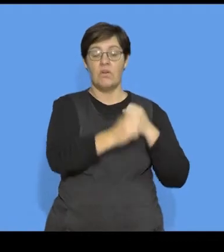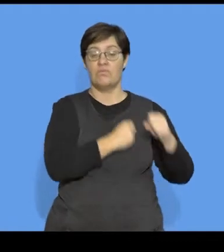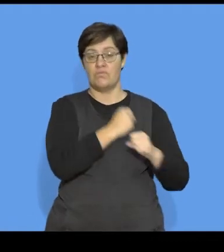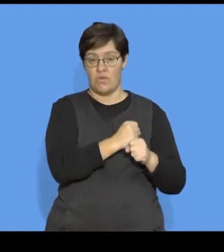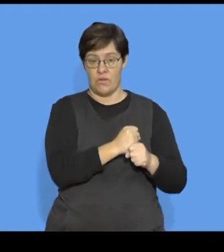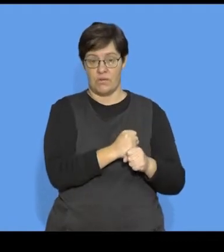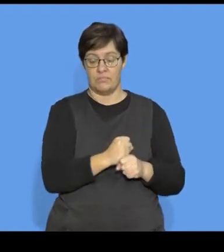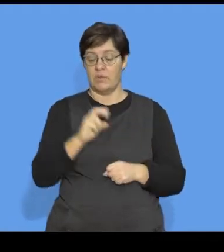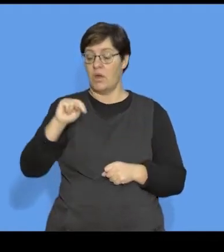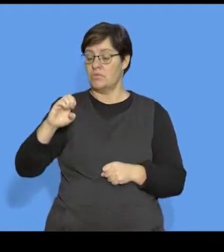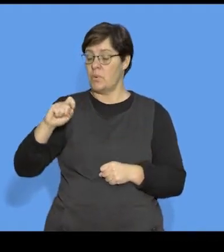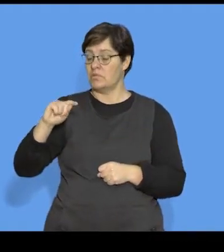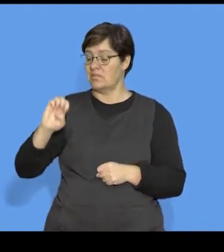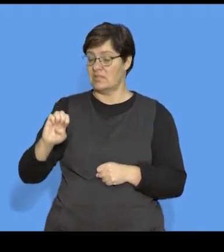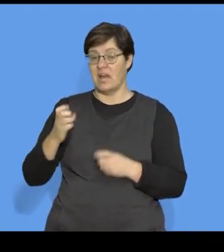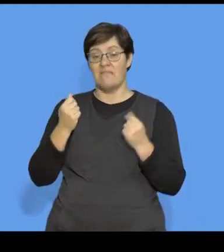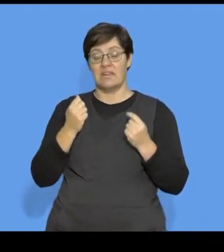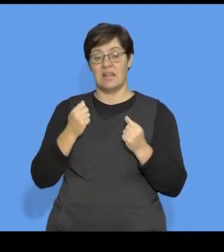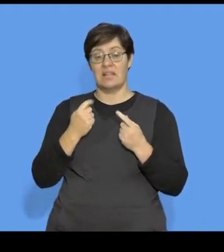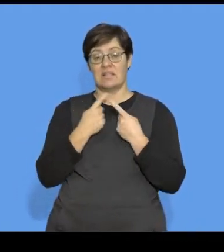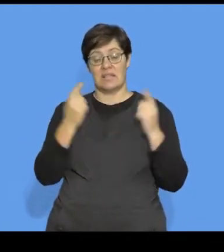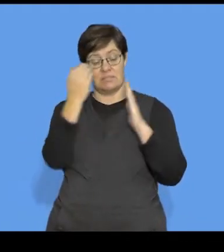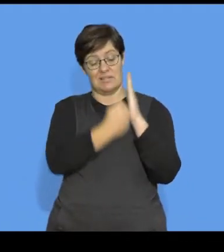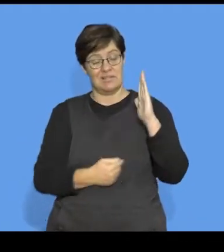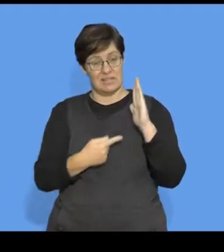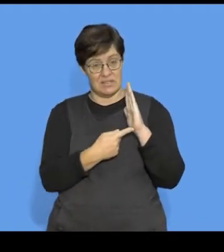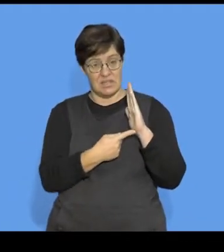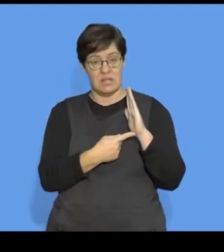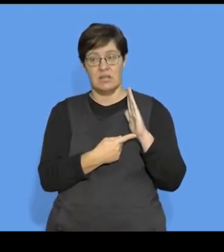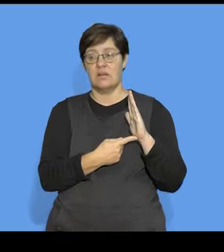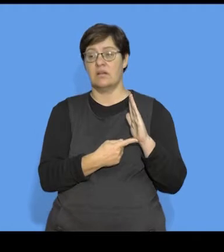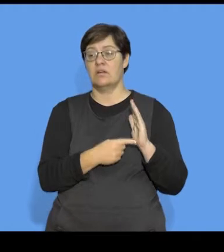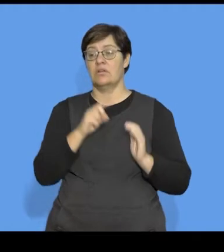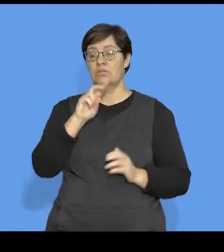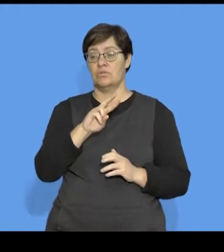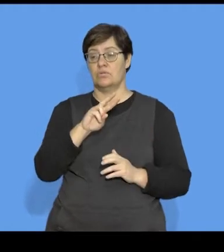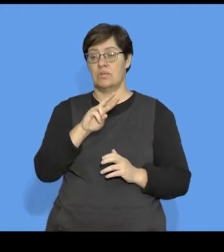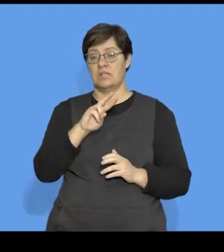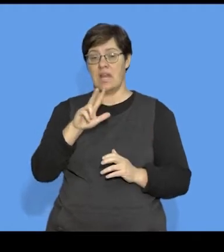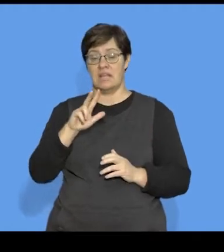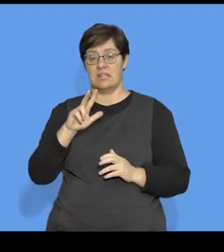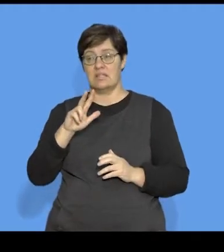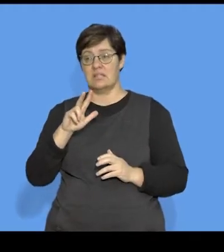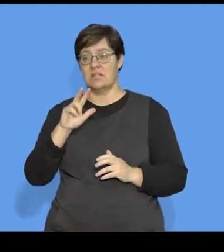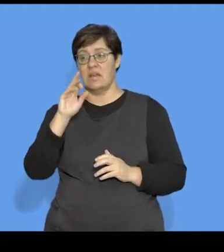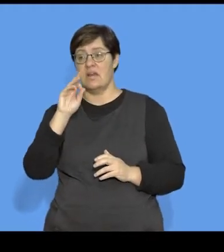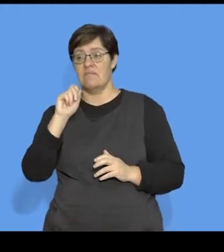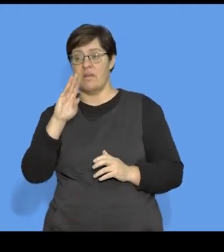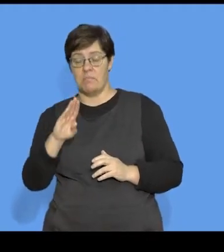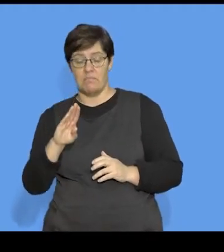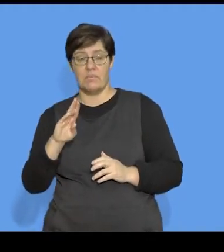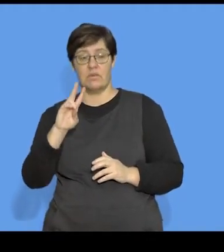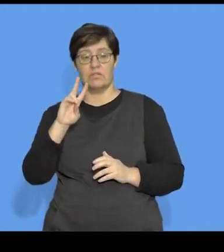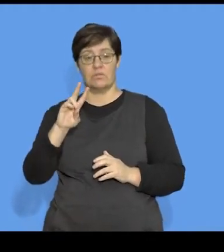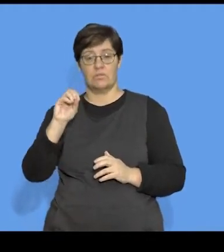prepare the note to the financial statement on the 28th of February 2019 for fixed assets. They're telling you that a total column is